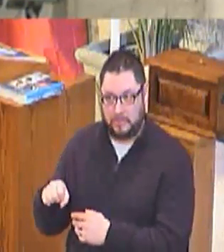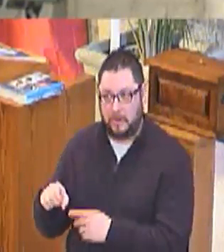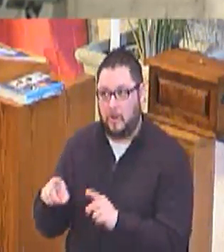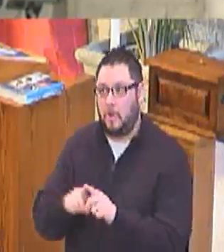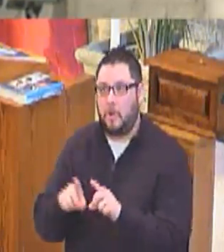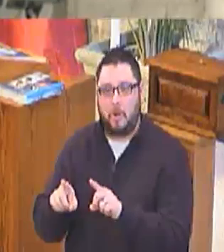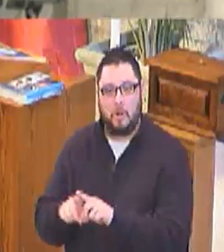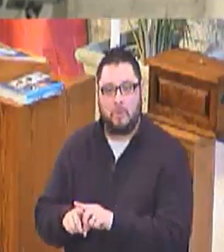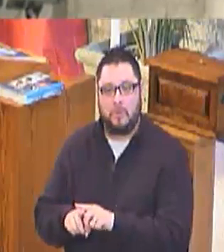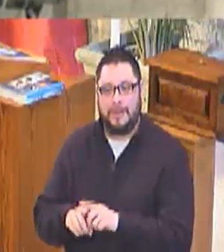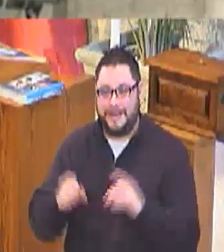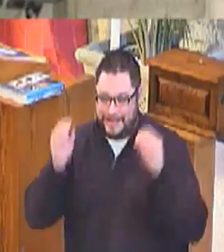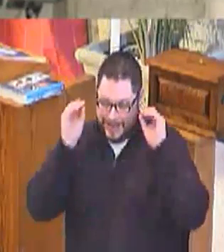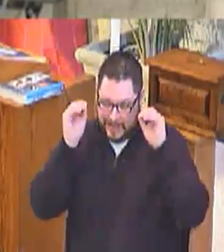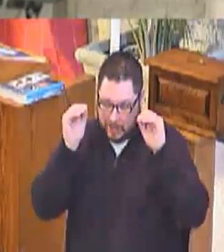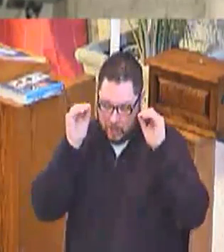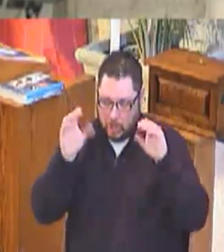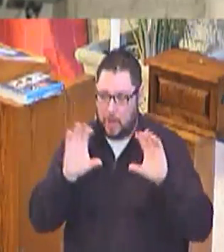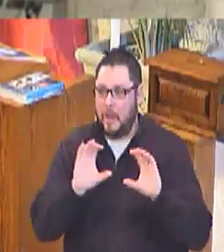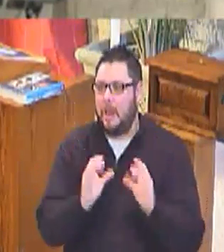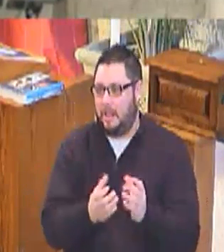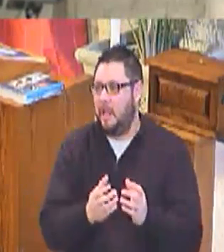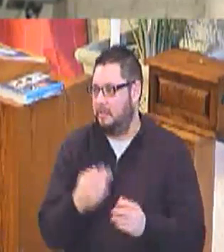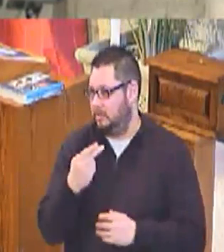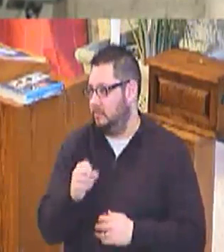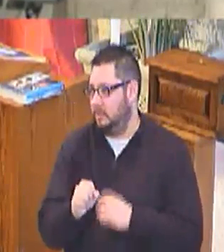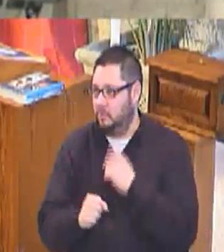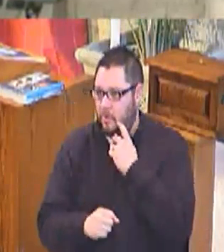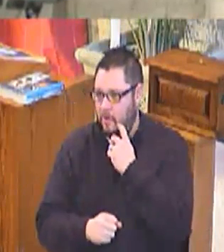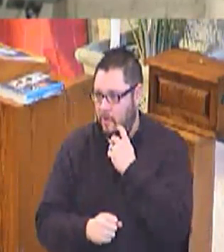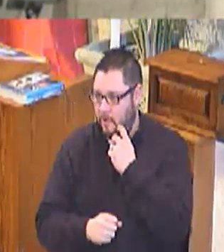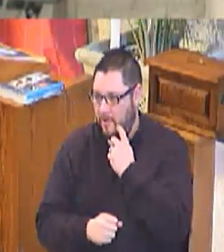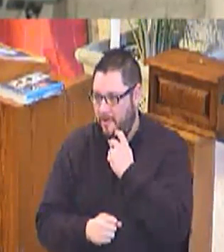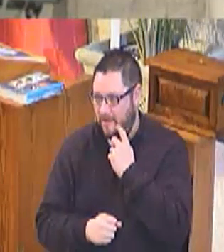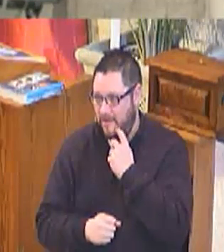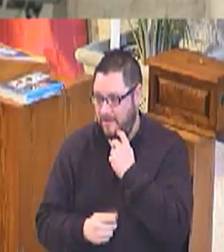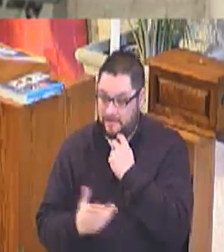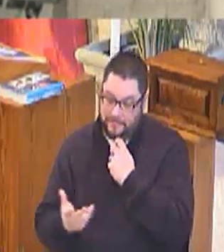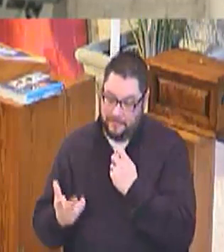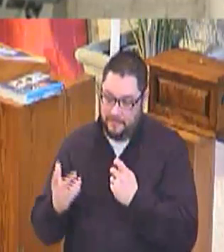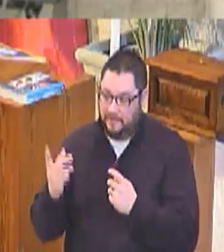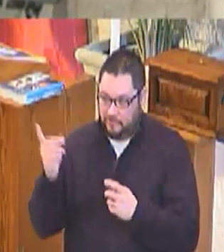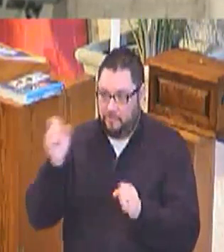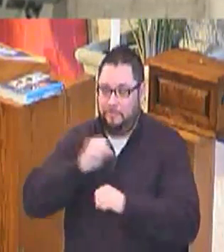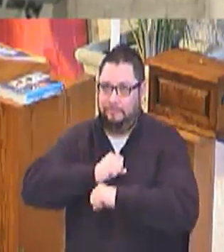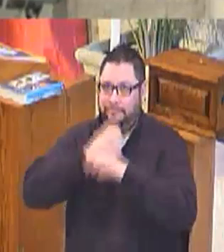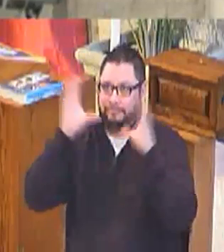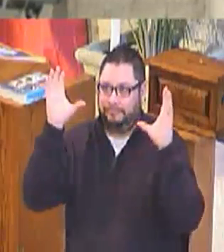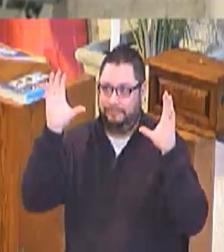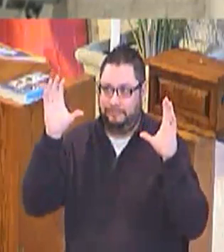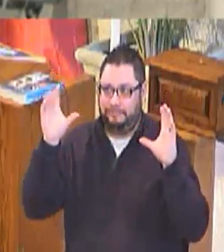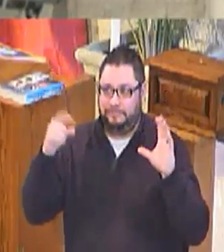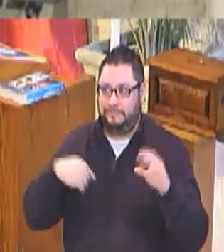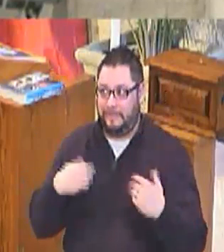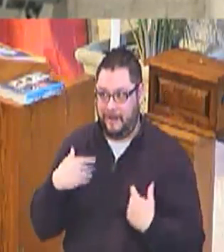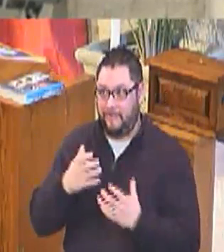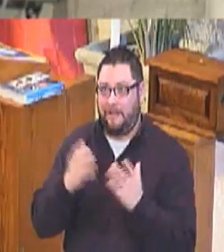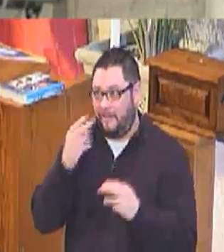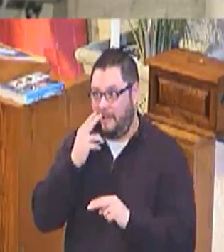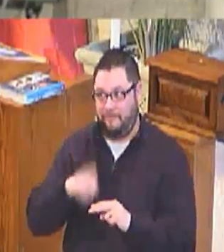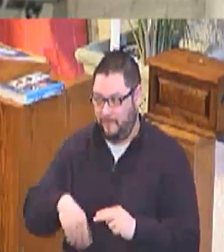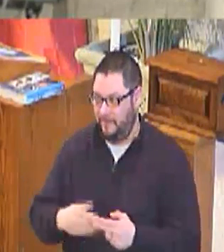they taught classes in high school. Well, you can imagine how much fun I